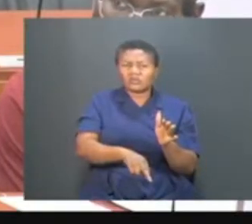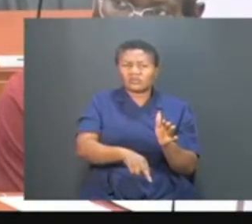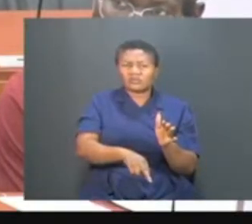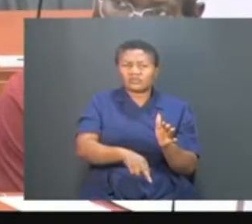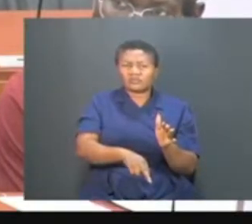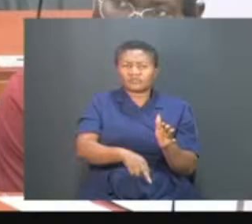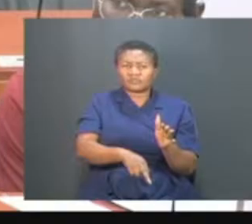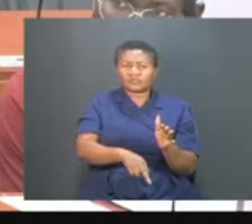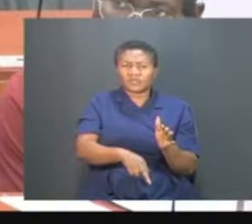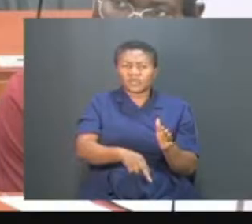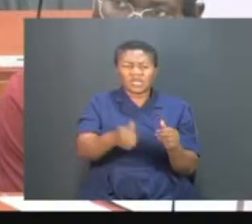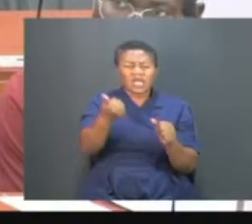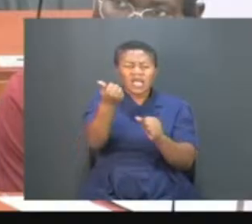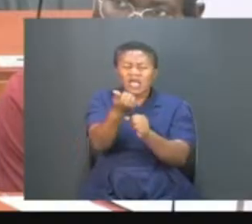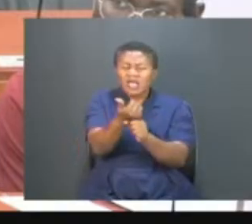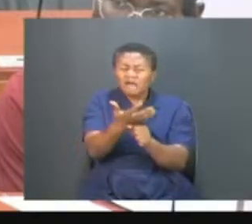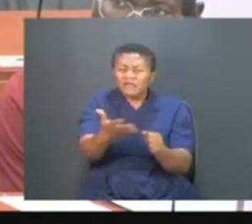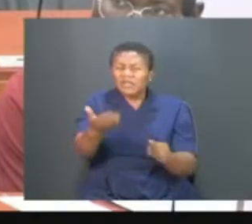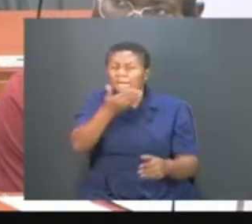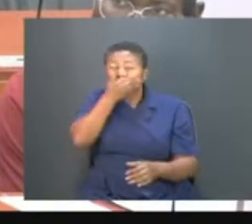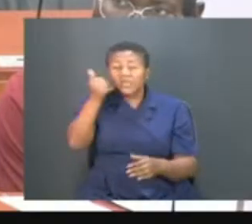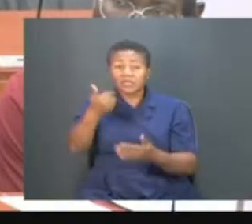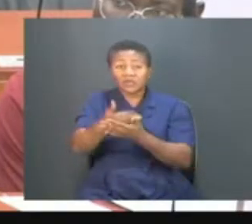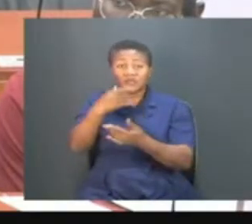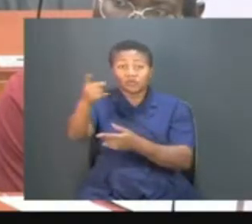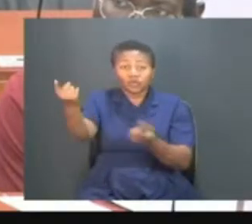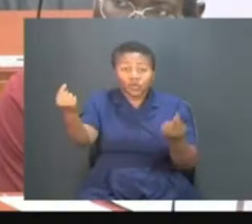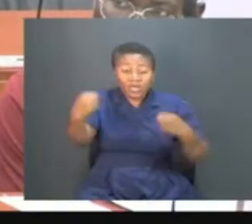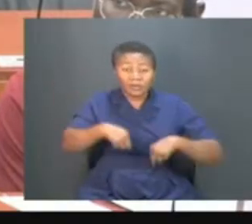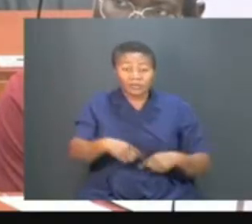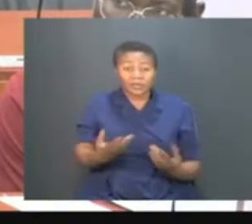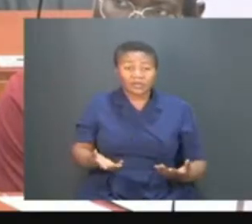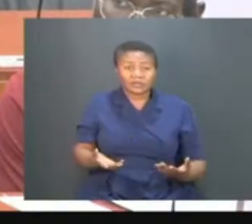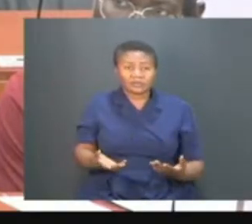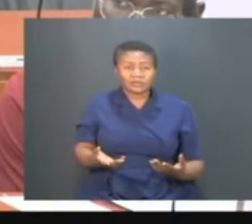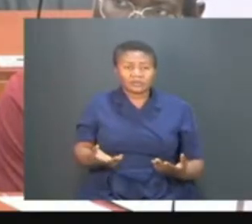balance, reserve, everything. We are running a defensive